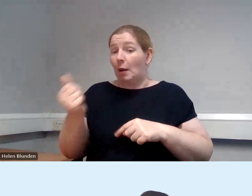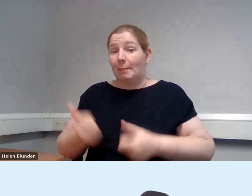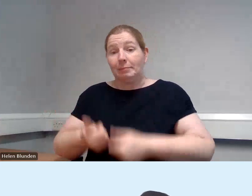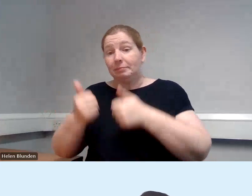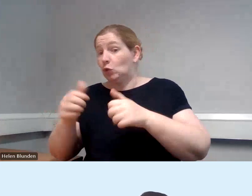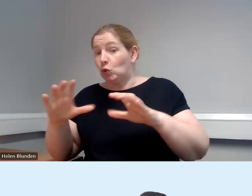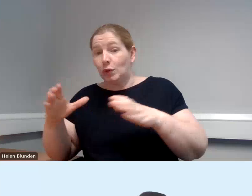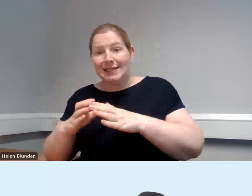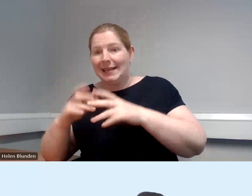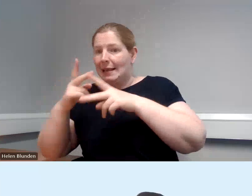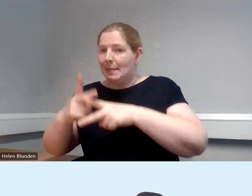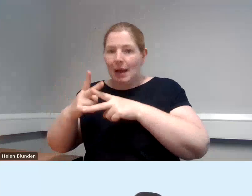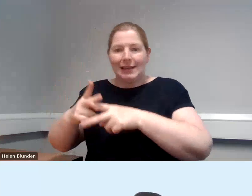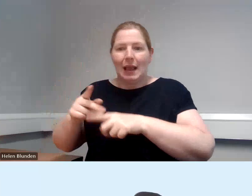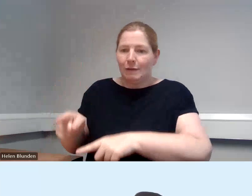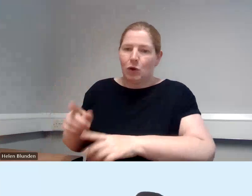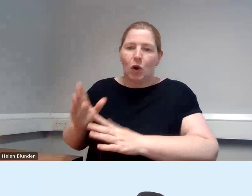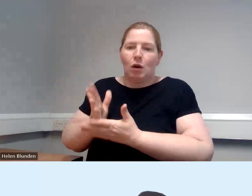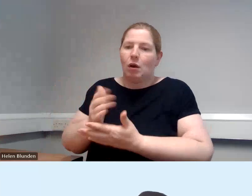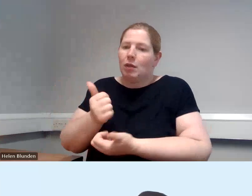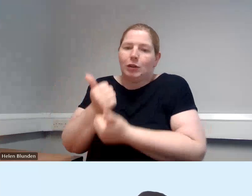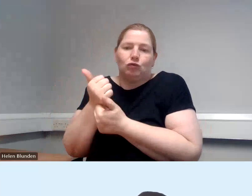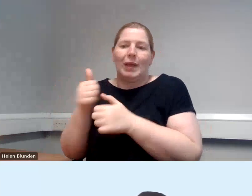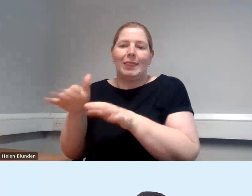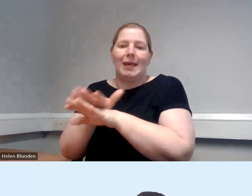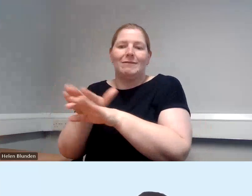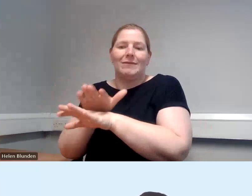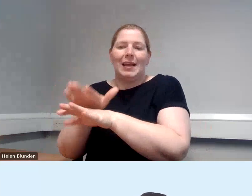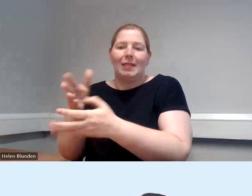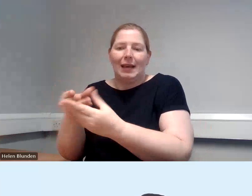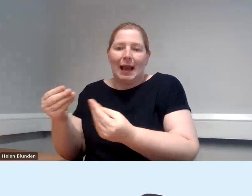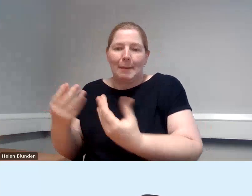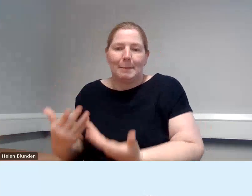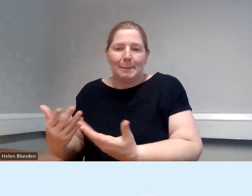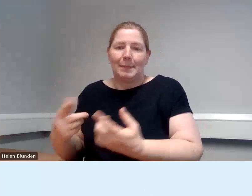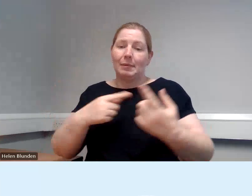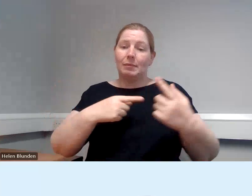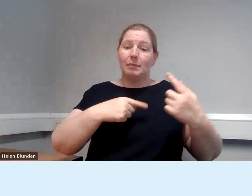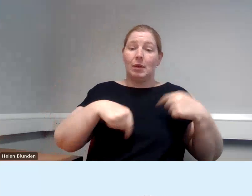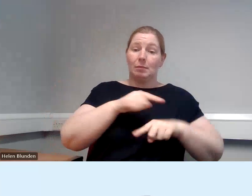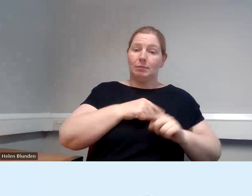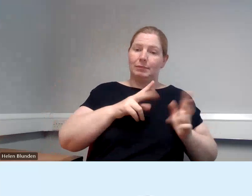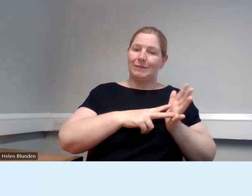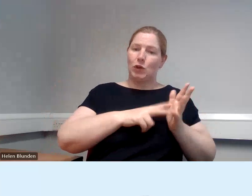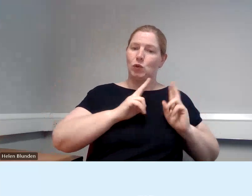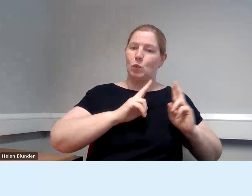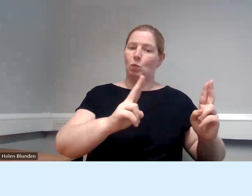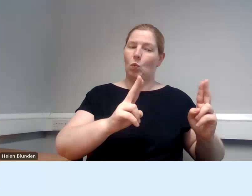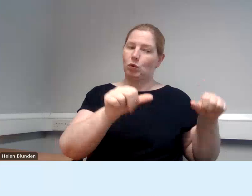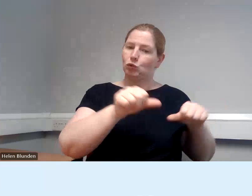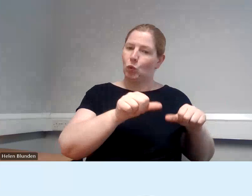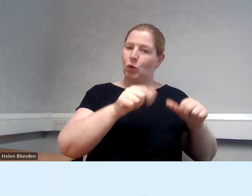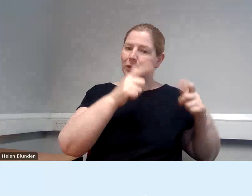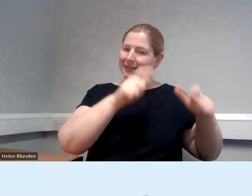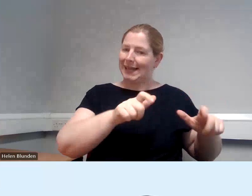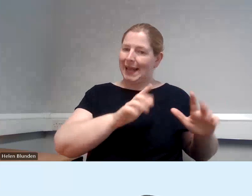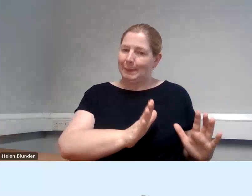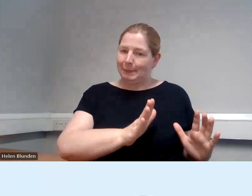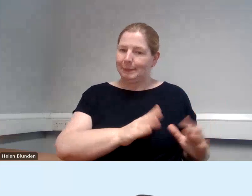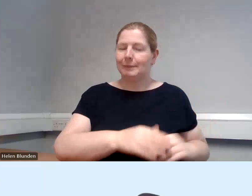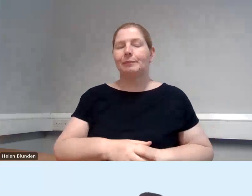are doing that, are filling that space, I suppose, right now. I think the point